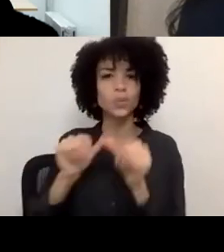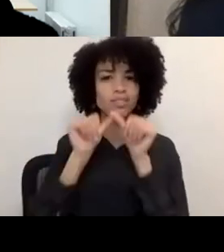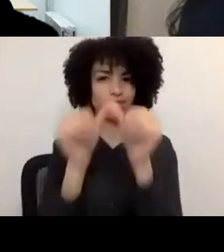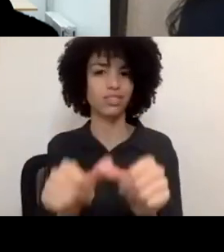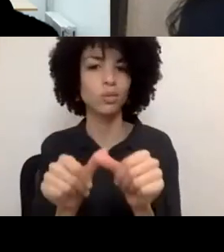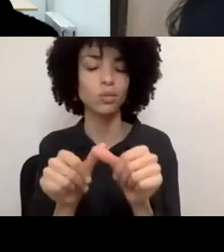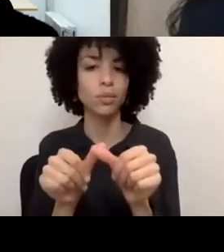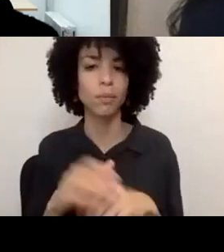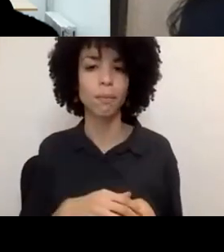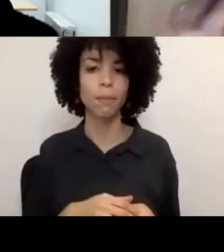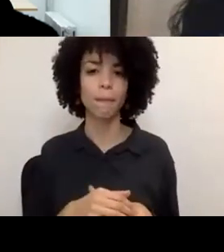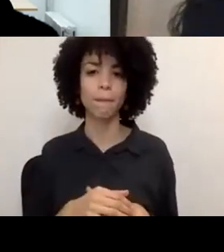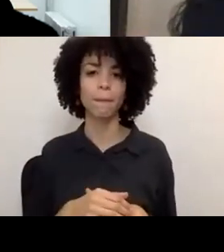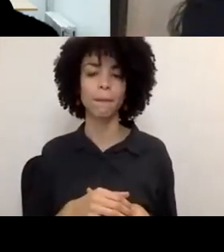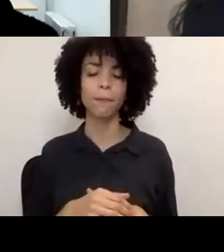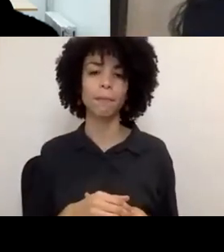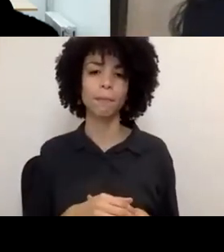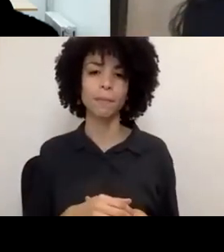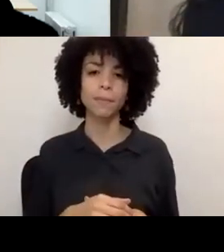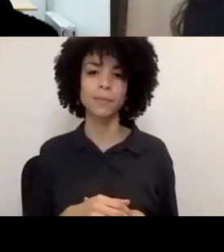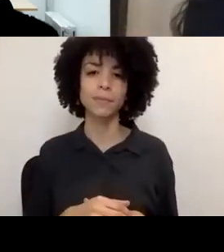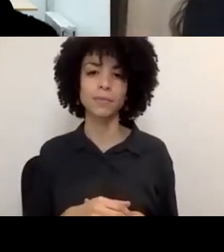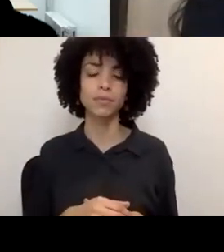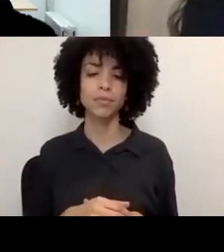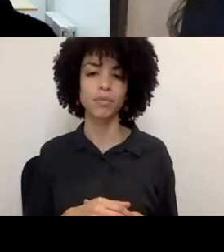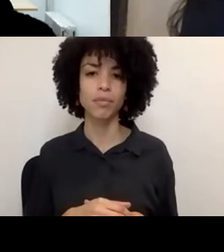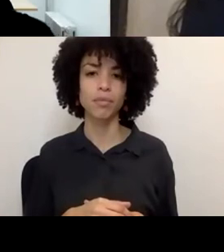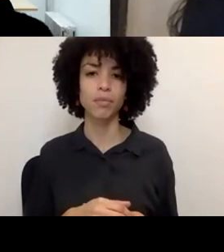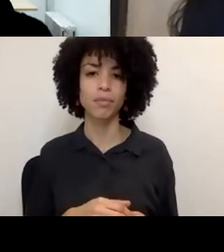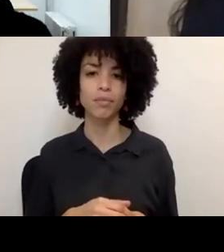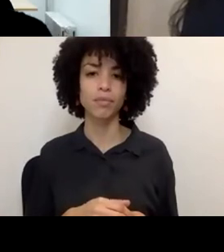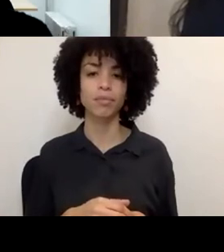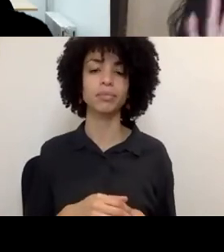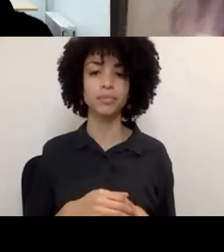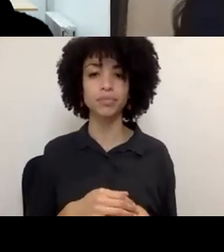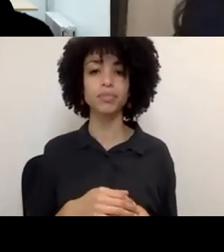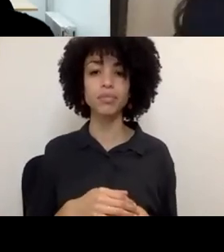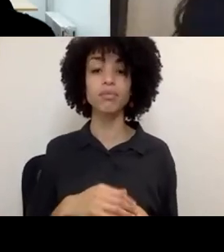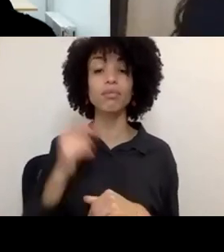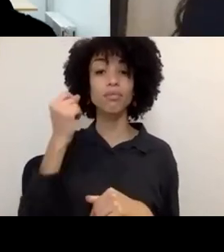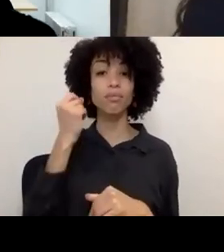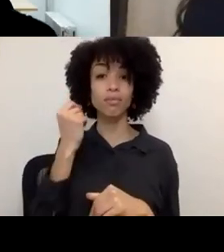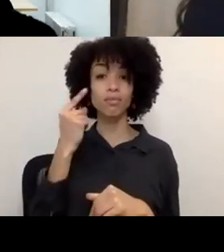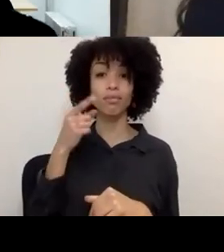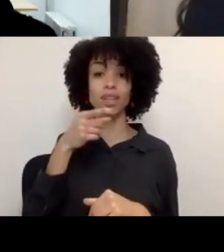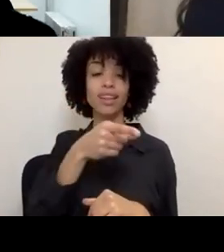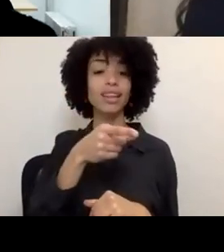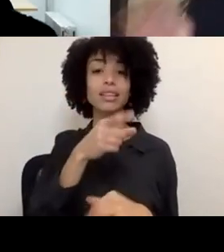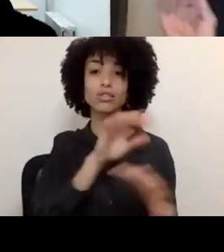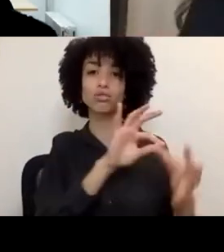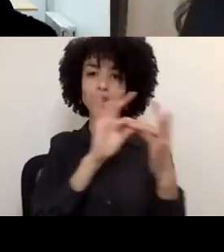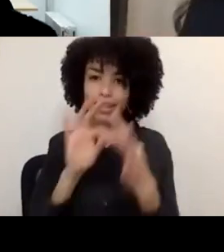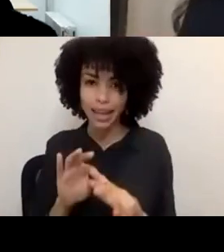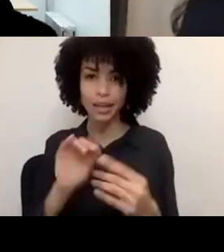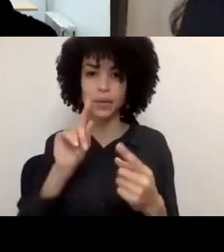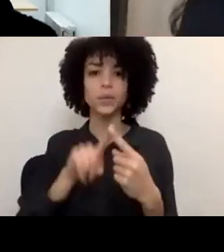of course, since this conversation is about philanthropy and the arts, we know that they are not separated from this pattern of inequality, but are